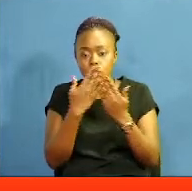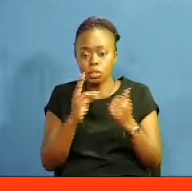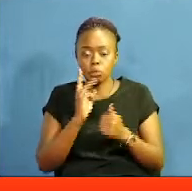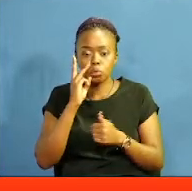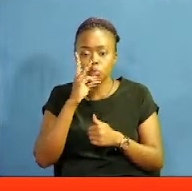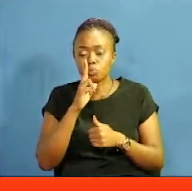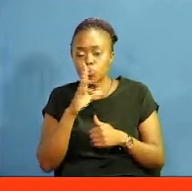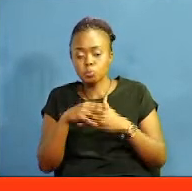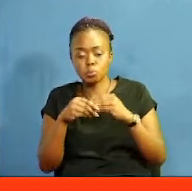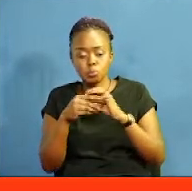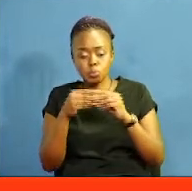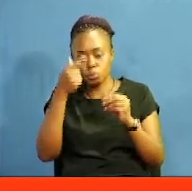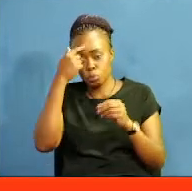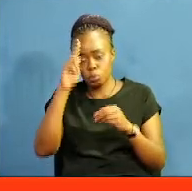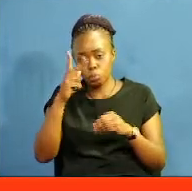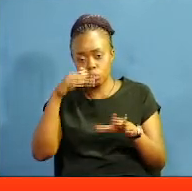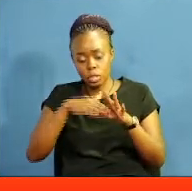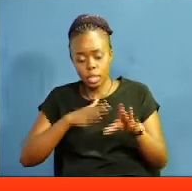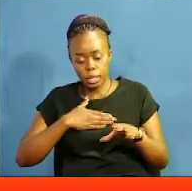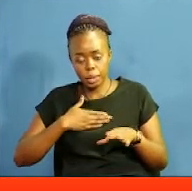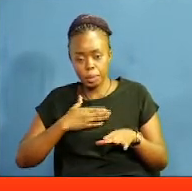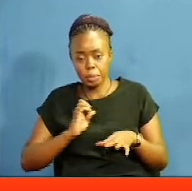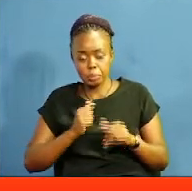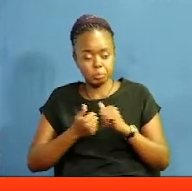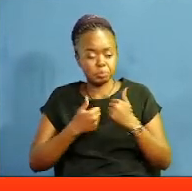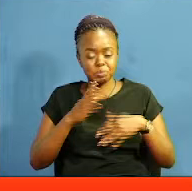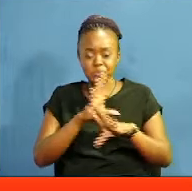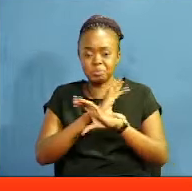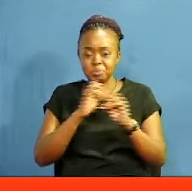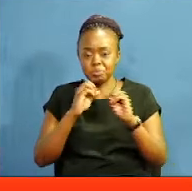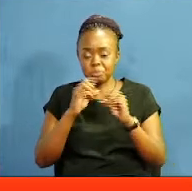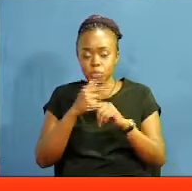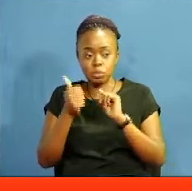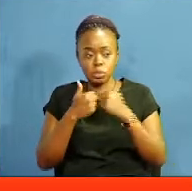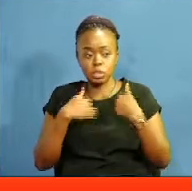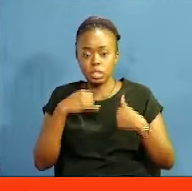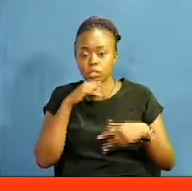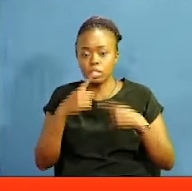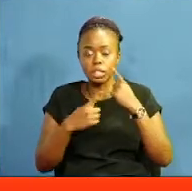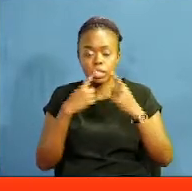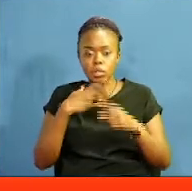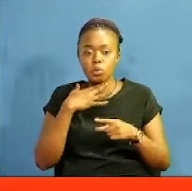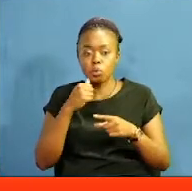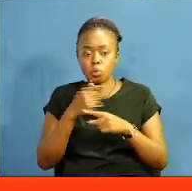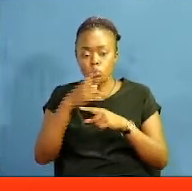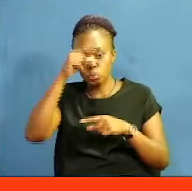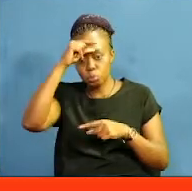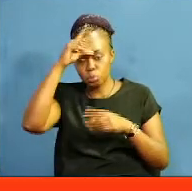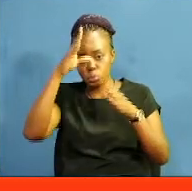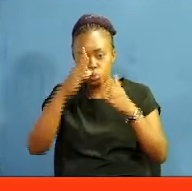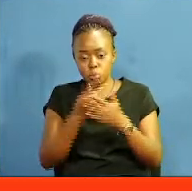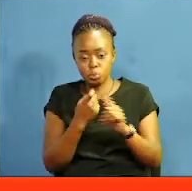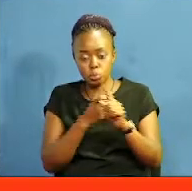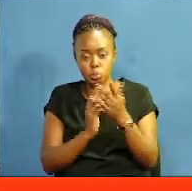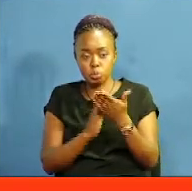not created for the purpose of Kenyans, in my opinion. It was created to clinch some seat. Of course, they said they want to create government, to